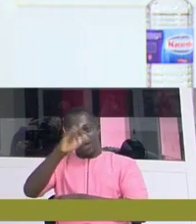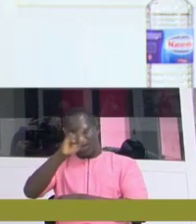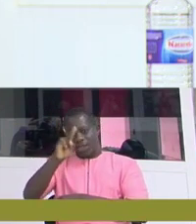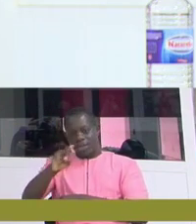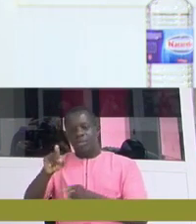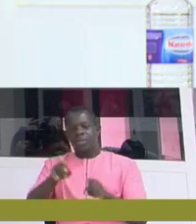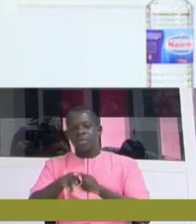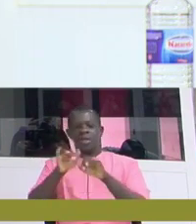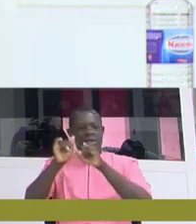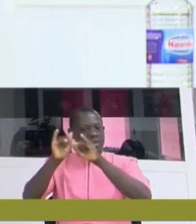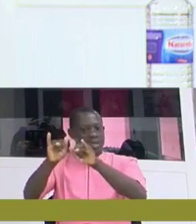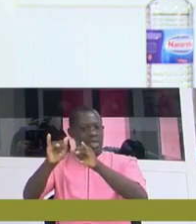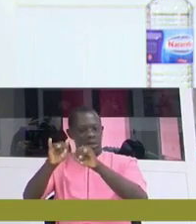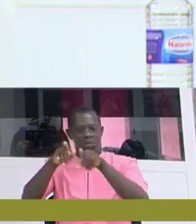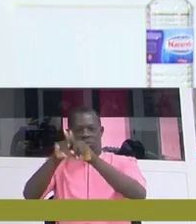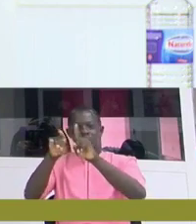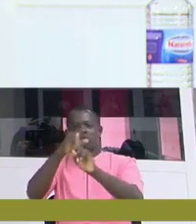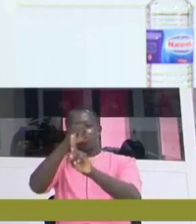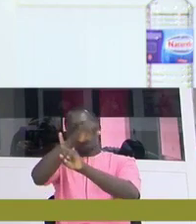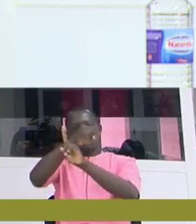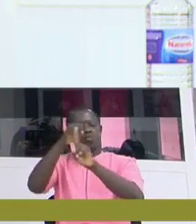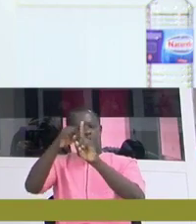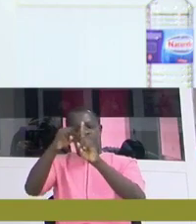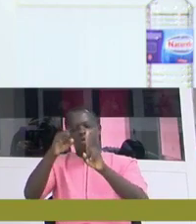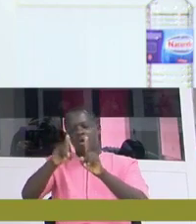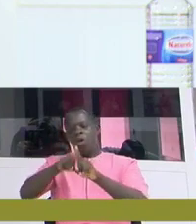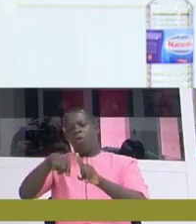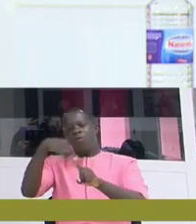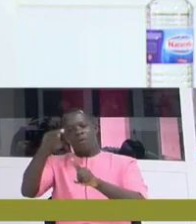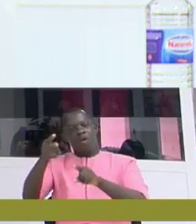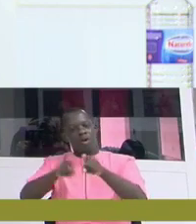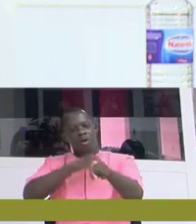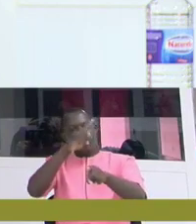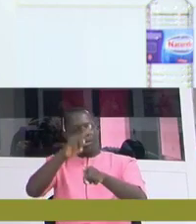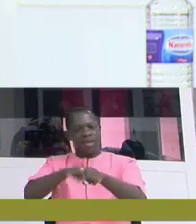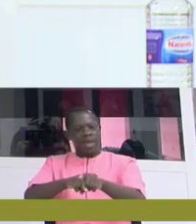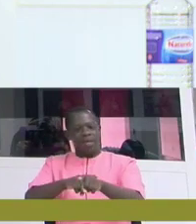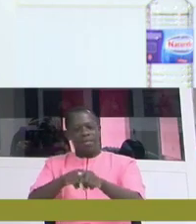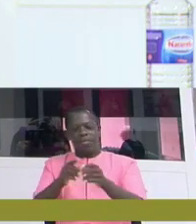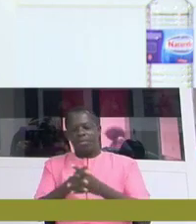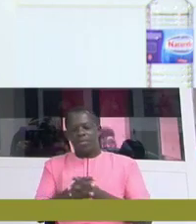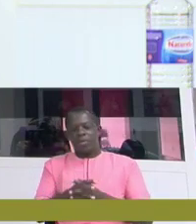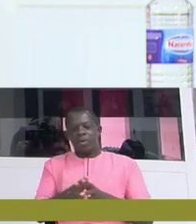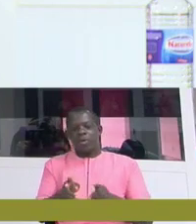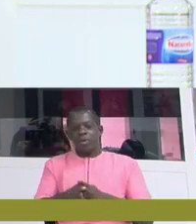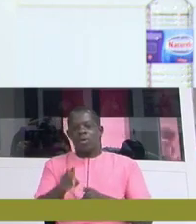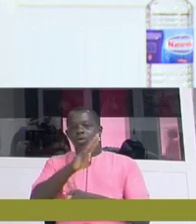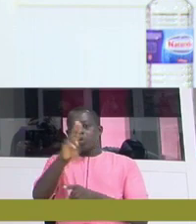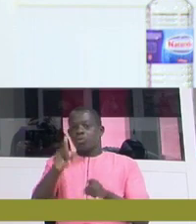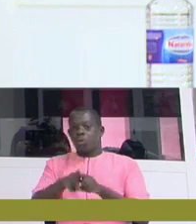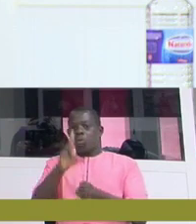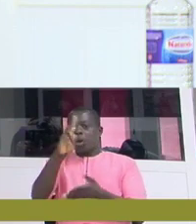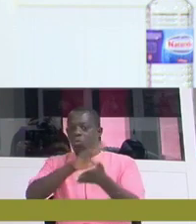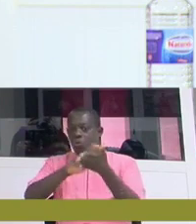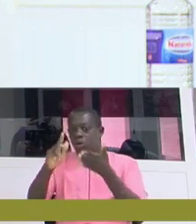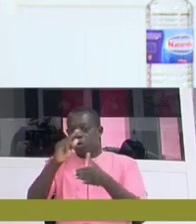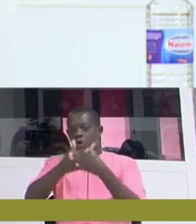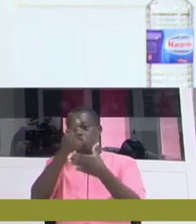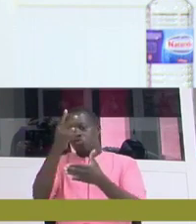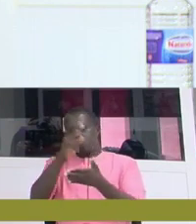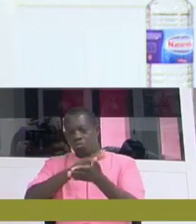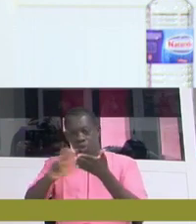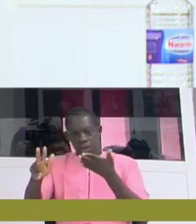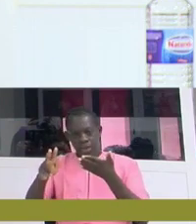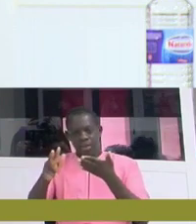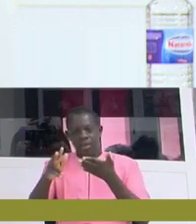I was in that situation. I time to ametale. It took a long time. Amenka ko lokun kilim kulamude. It's not a 1 week affair. Ni